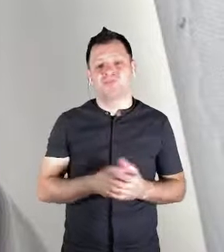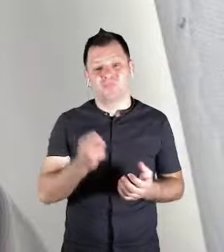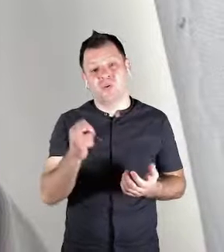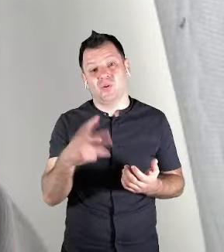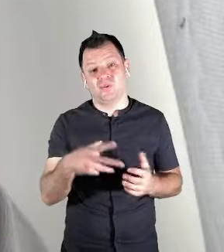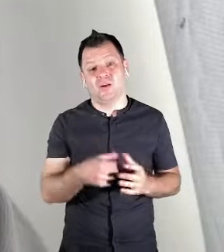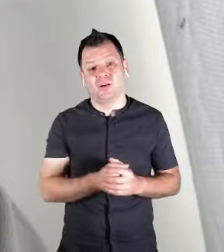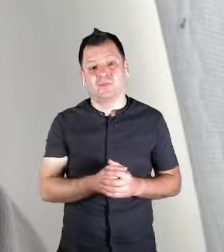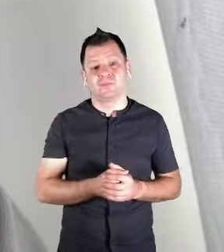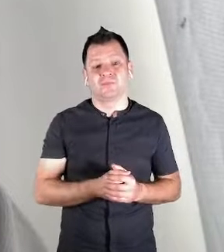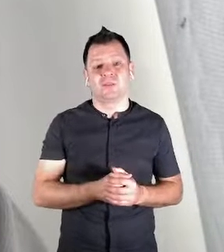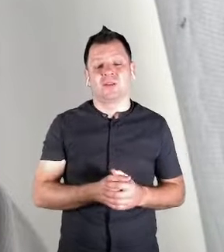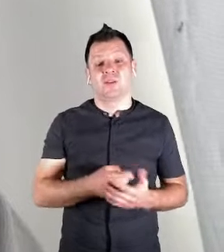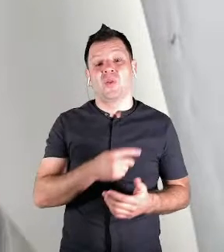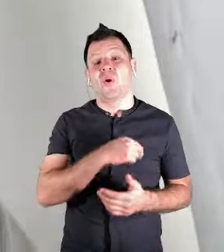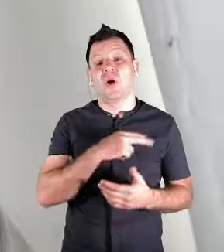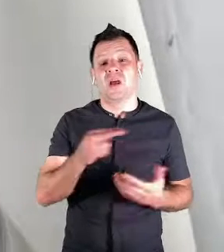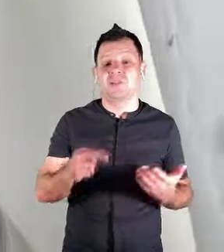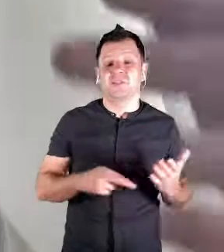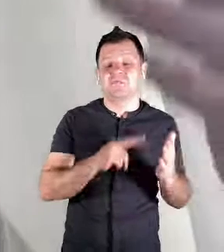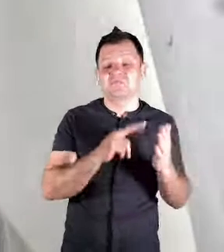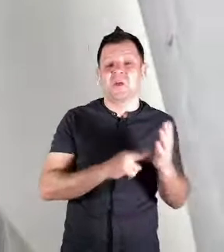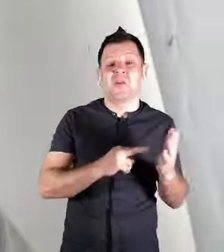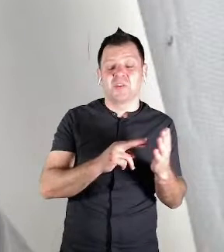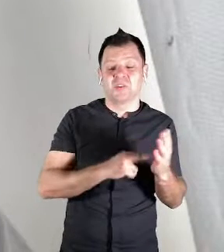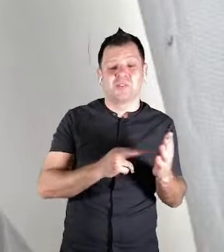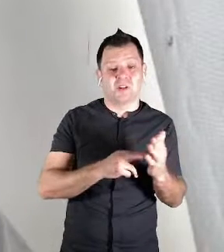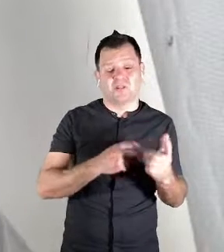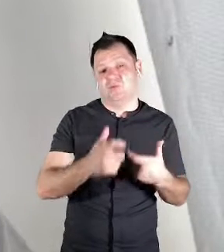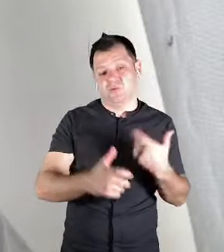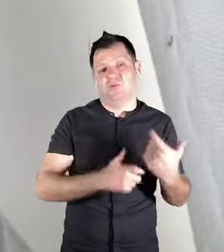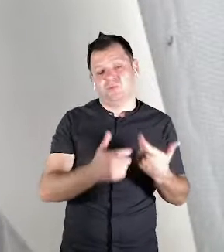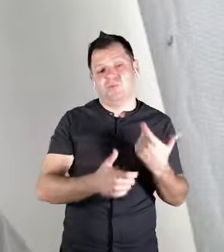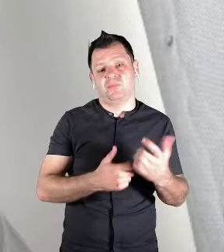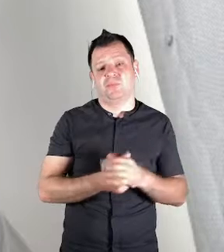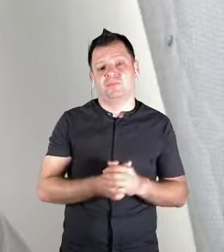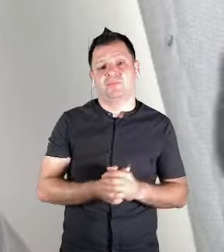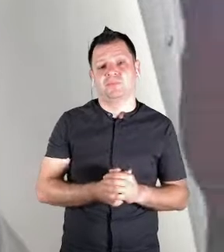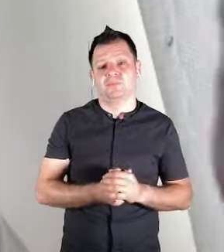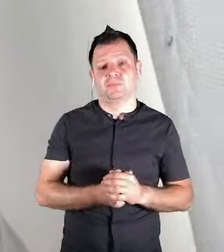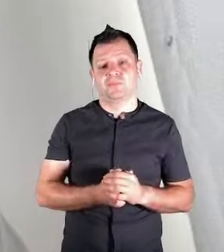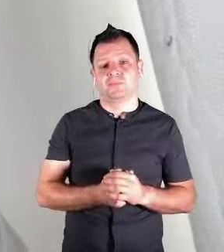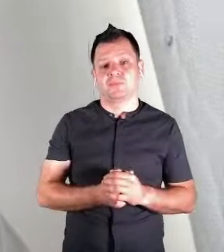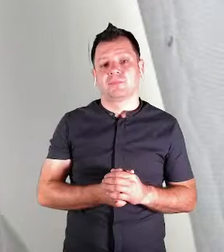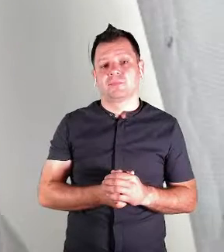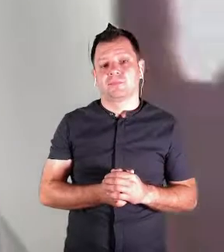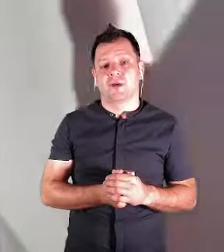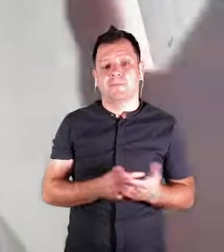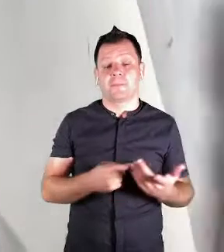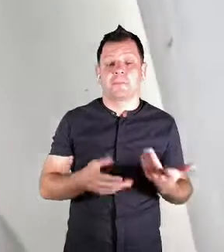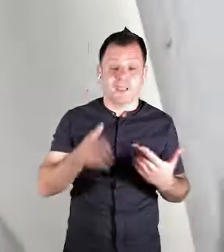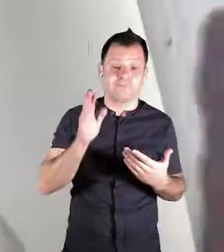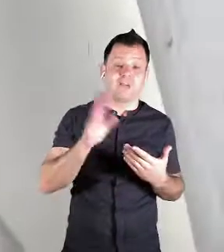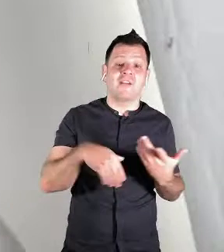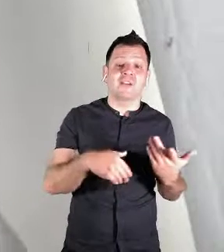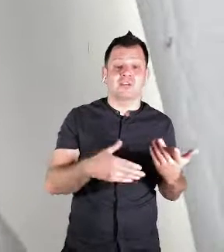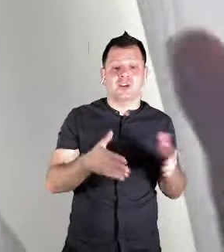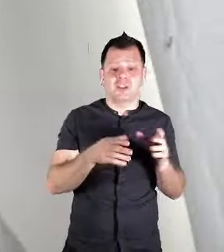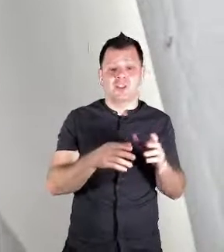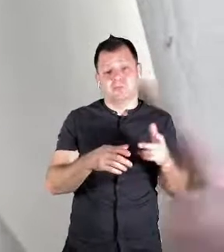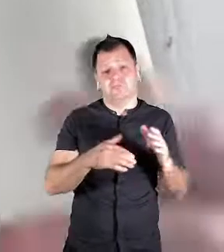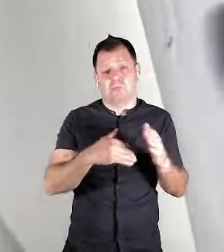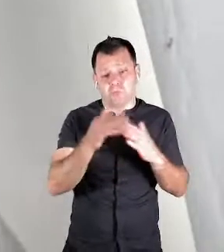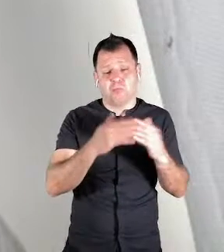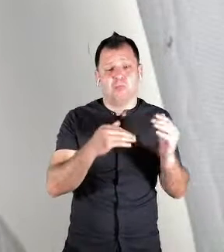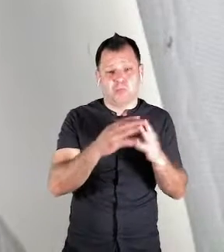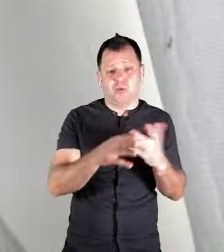for some reason, and even if they are, you can it's not cut in stone,